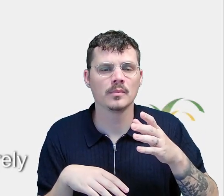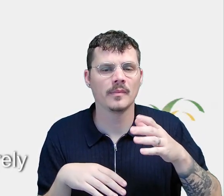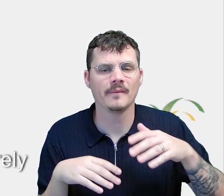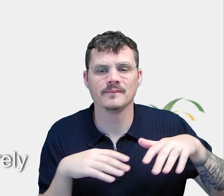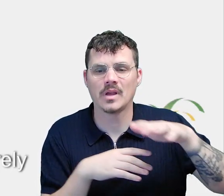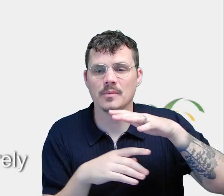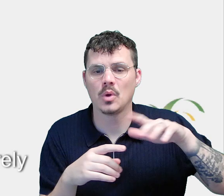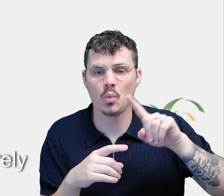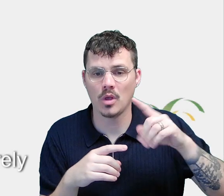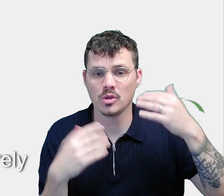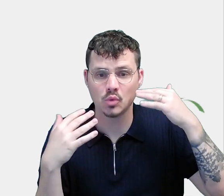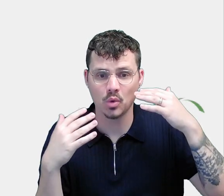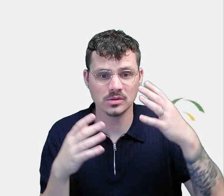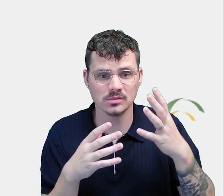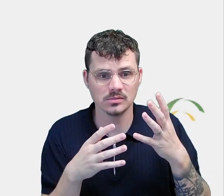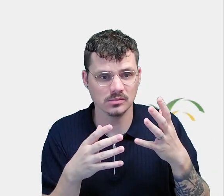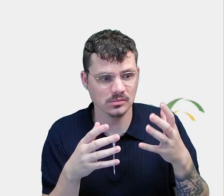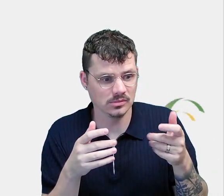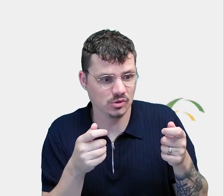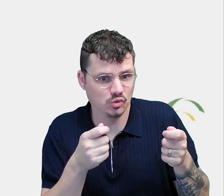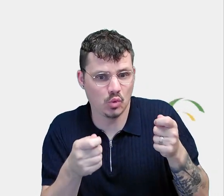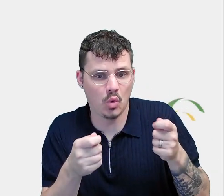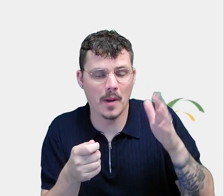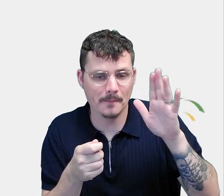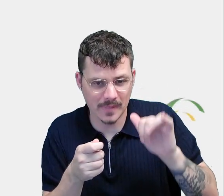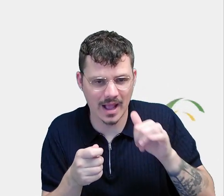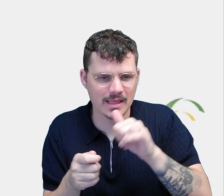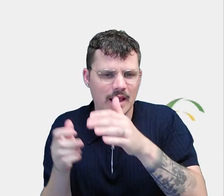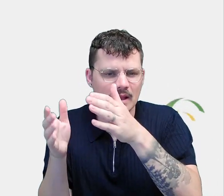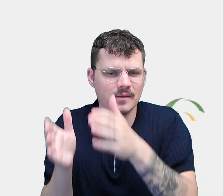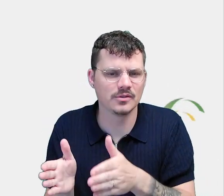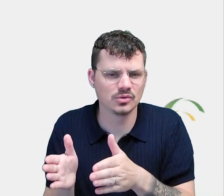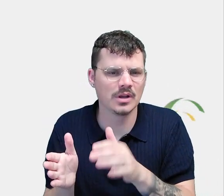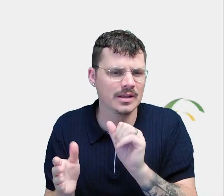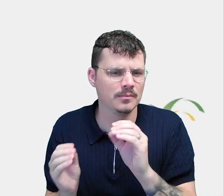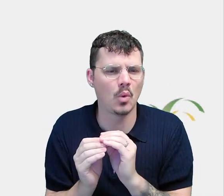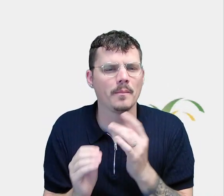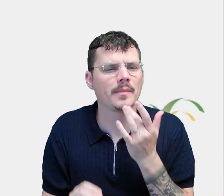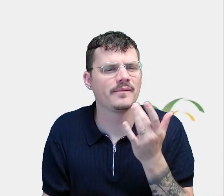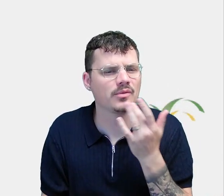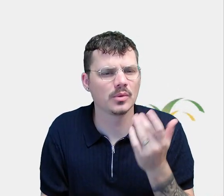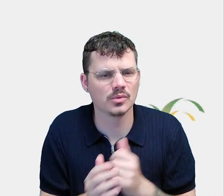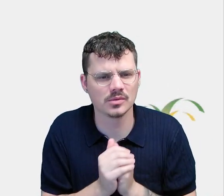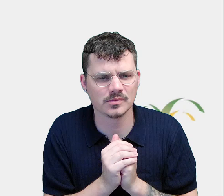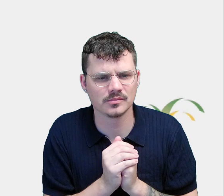where the noise is entirely controlled by the individual, is preferable.